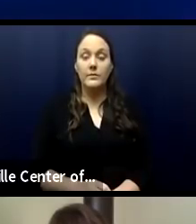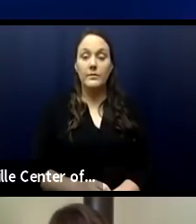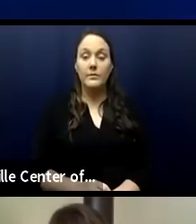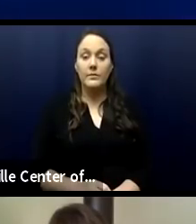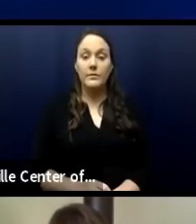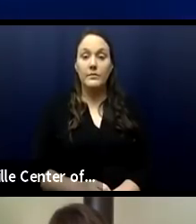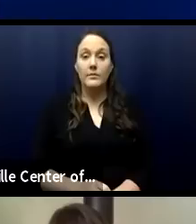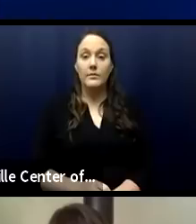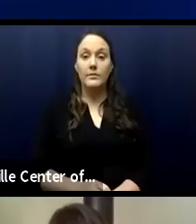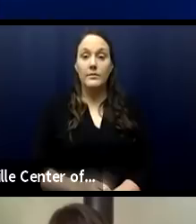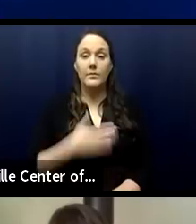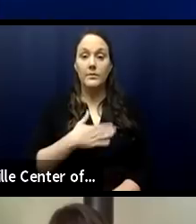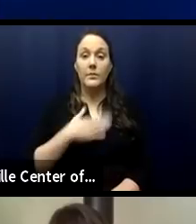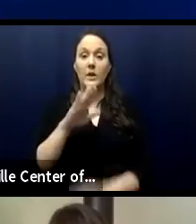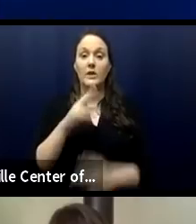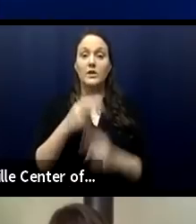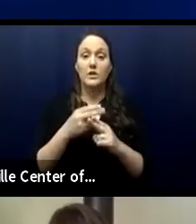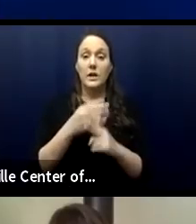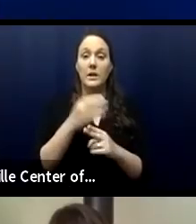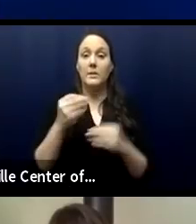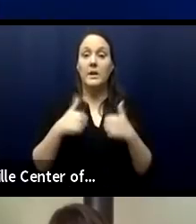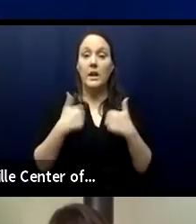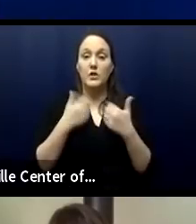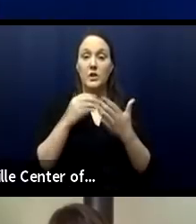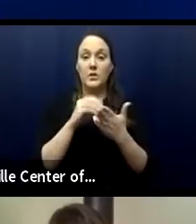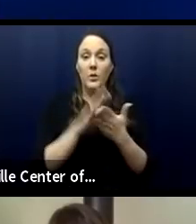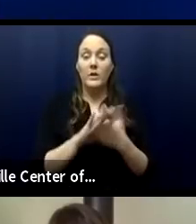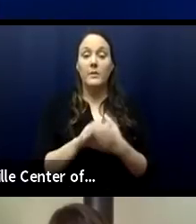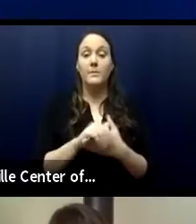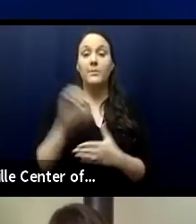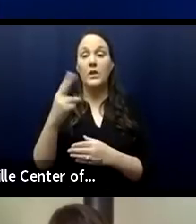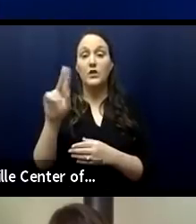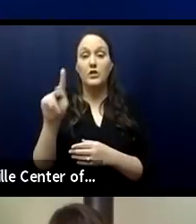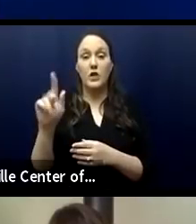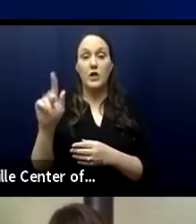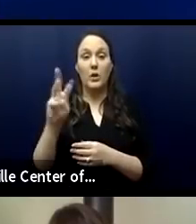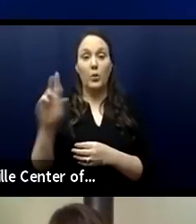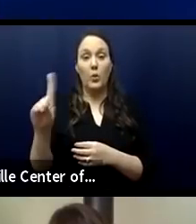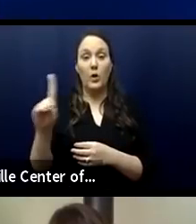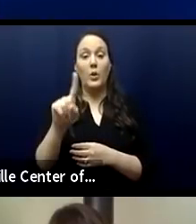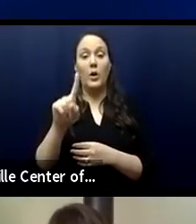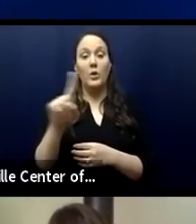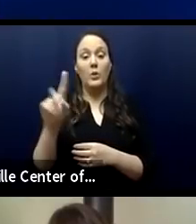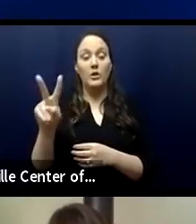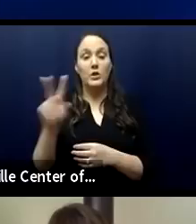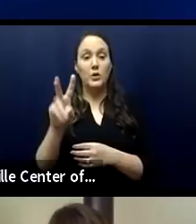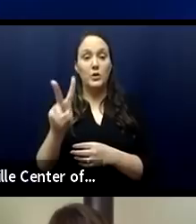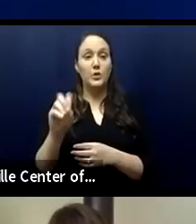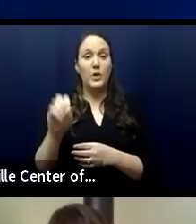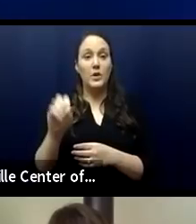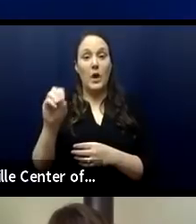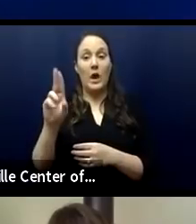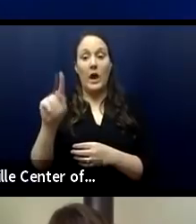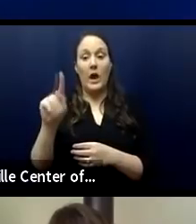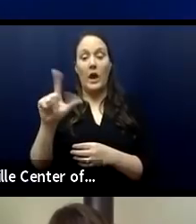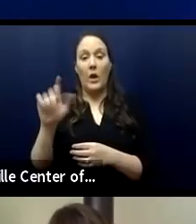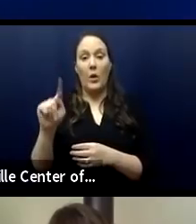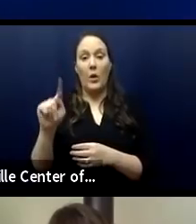Sir, please state your name and address for the record. My name is Chuck Ward, and I'm at 11220 Outlet Drive, Knoxville,